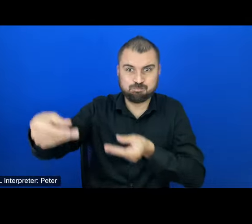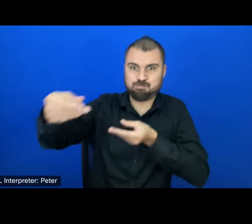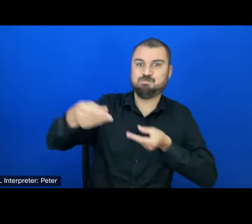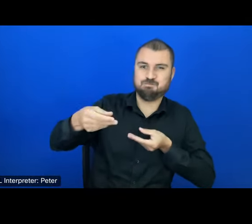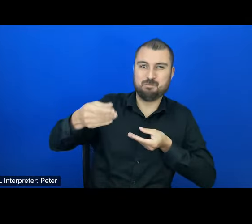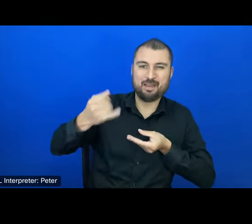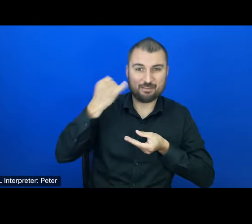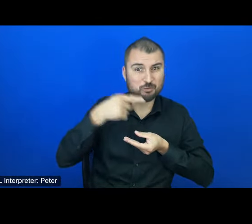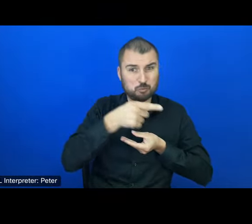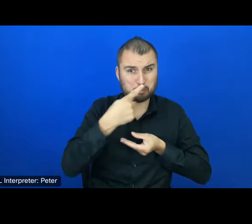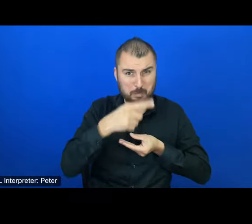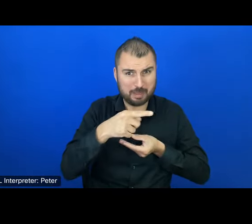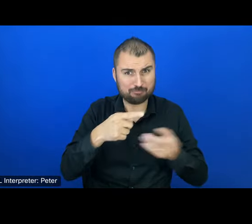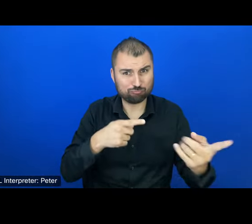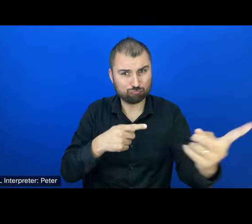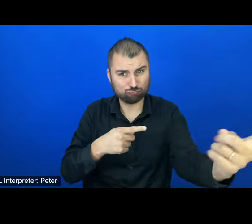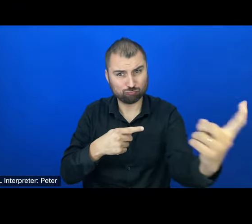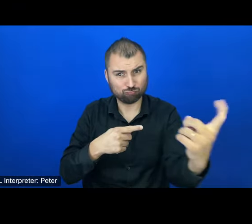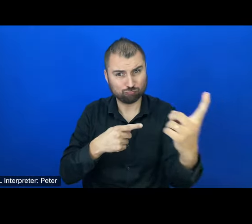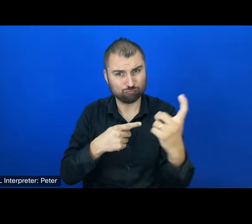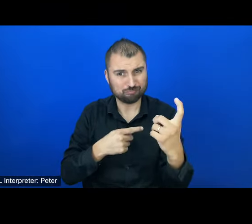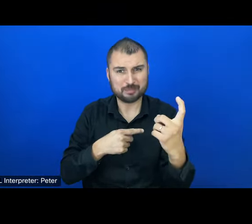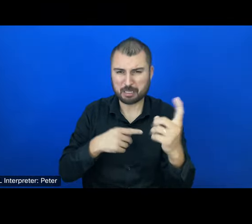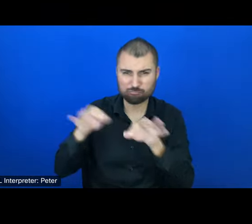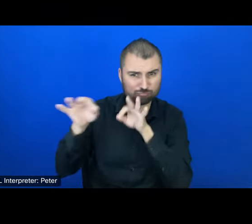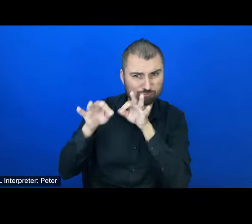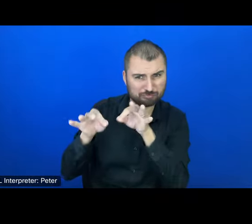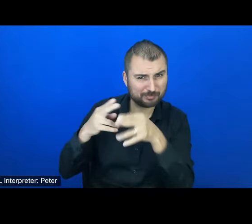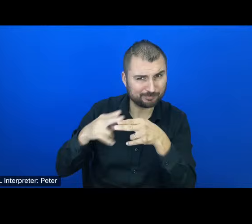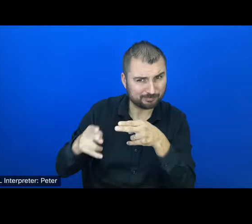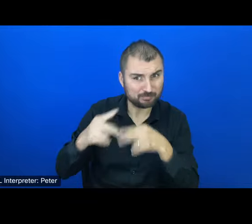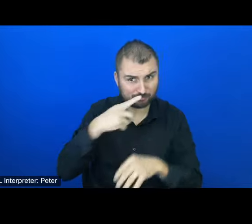it with us real quick, I'd appreciate it.